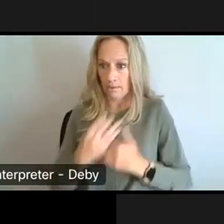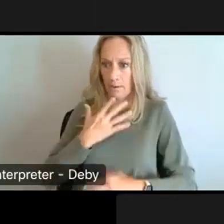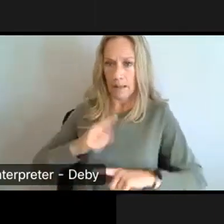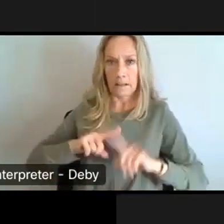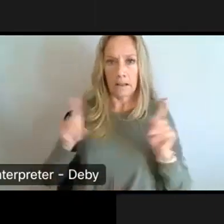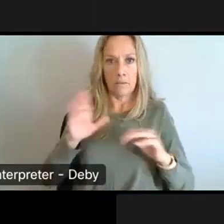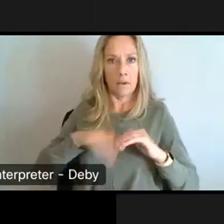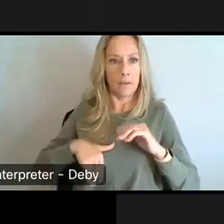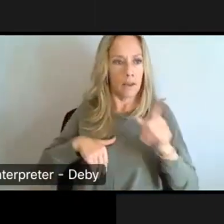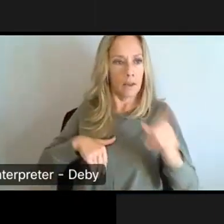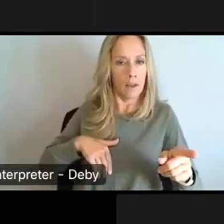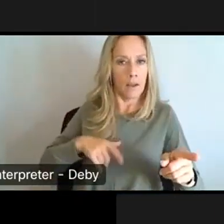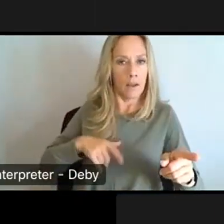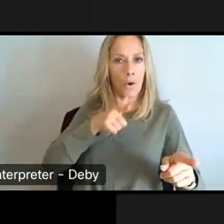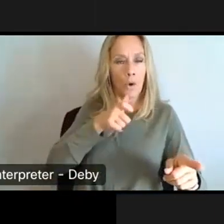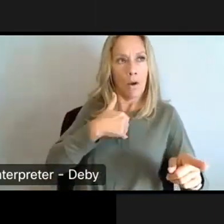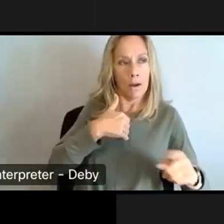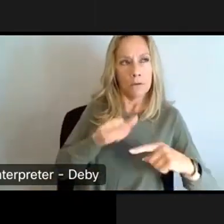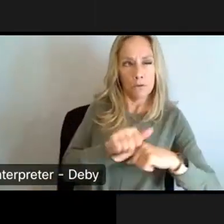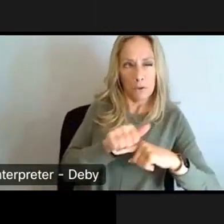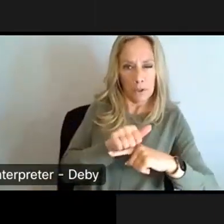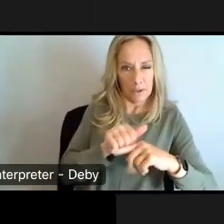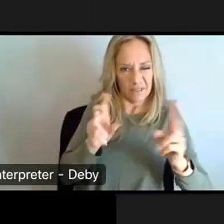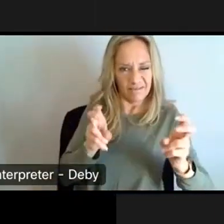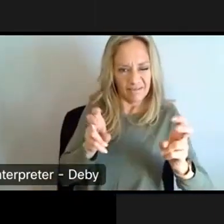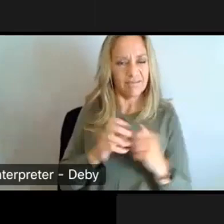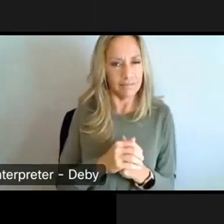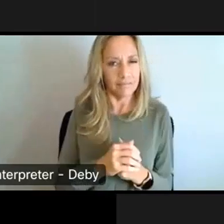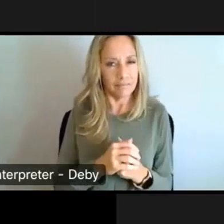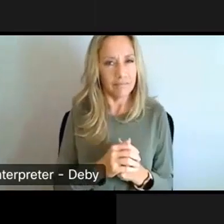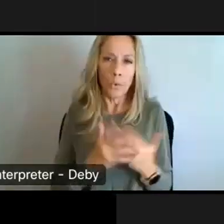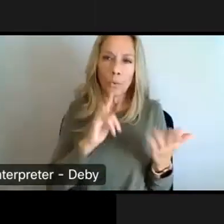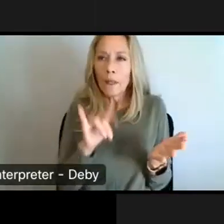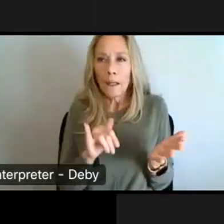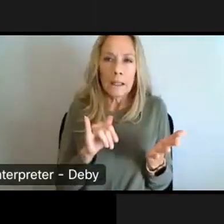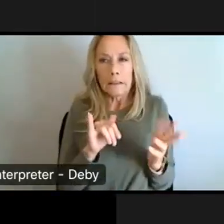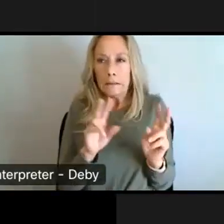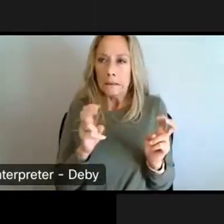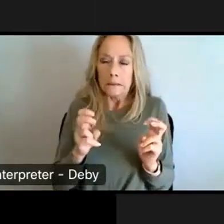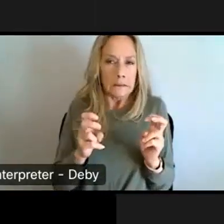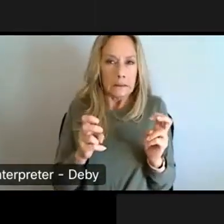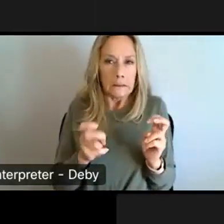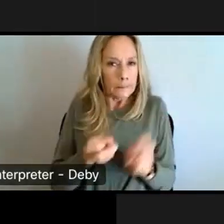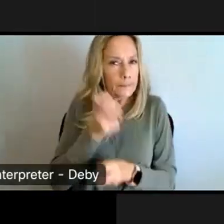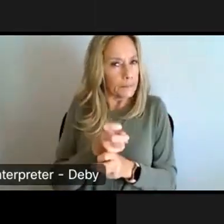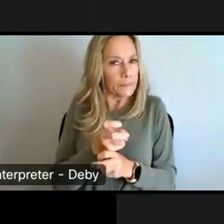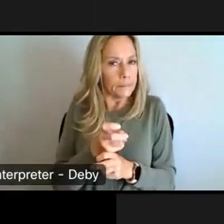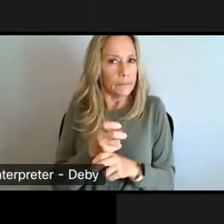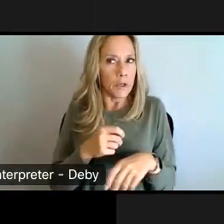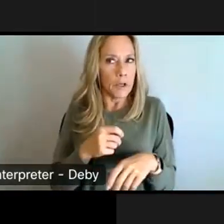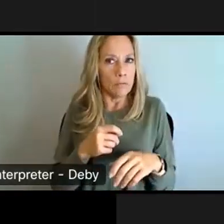that infantryman. Um, and so it's really kind of a fine line on what you